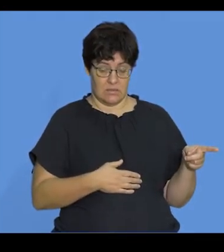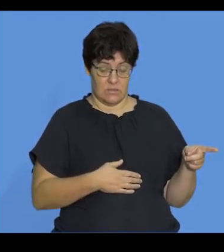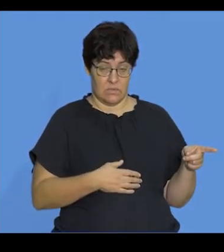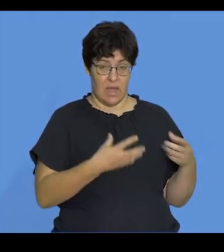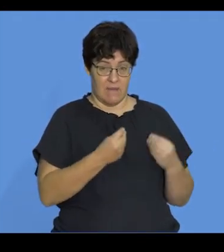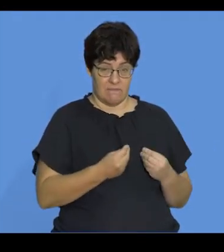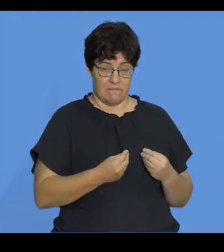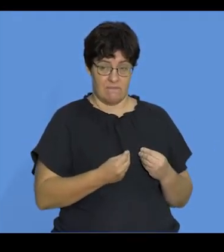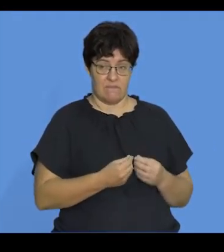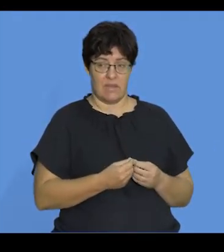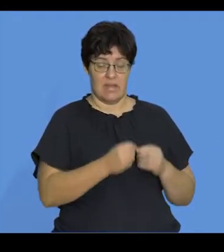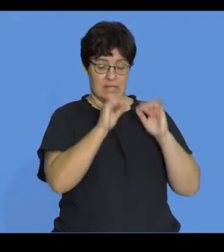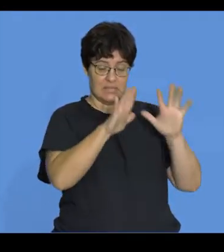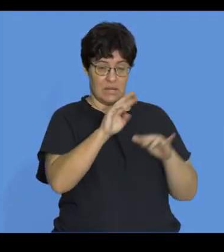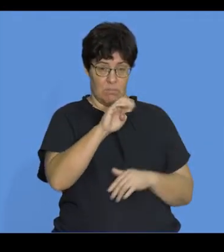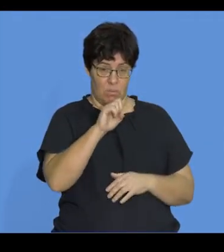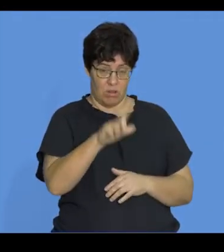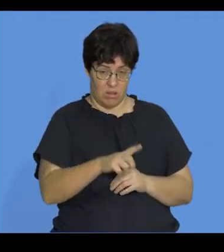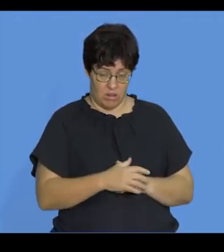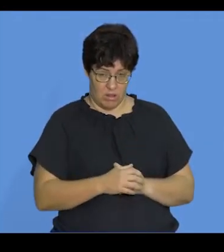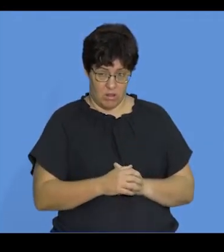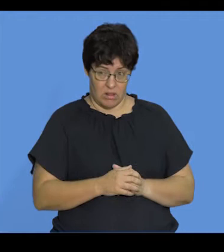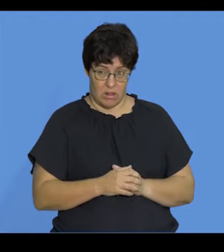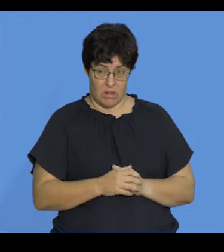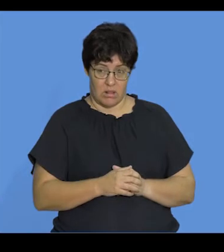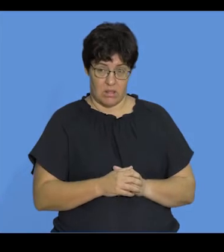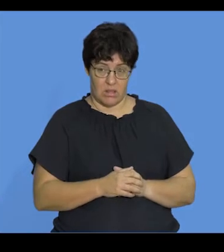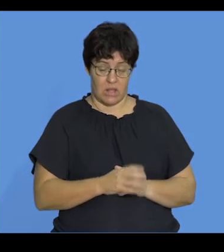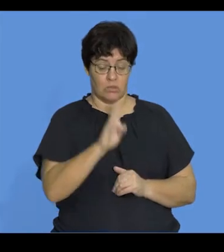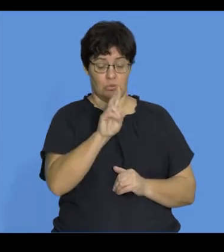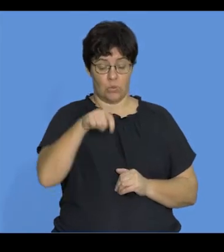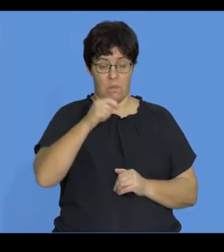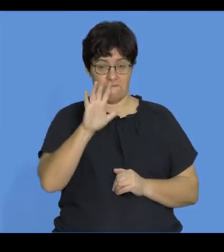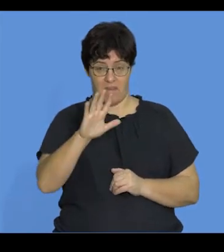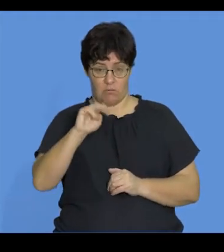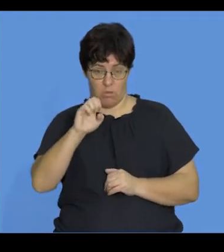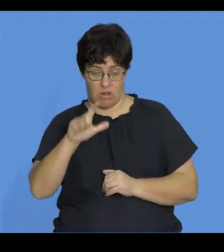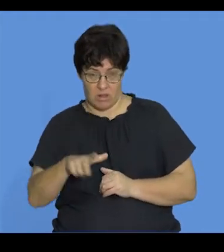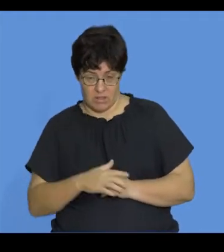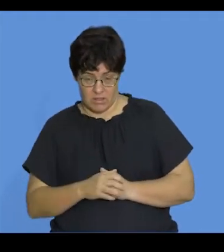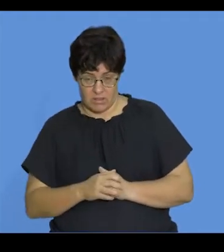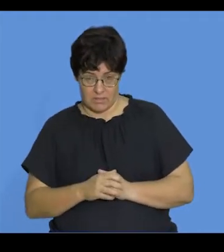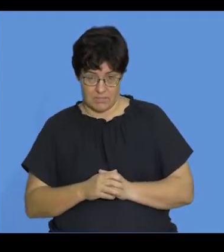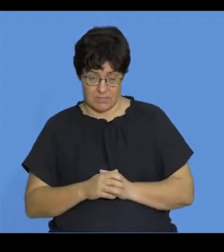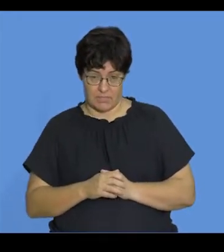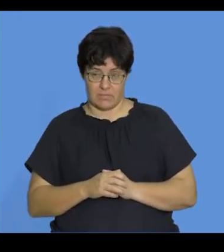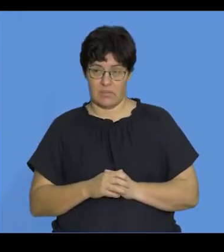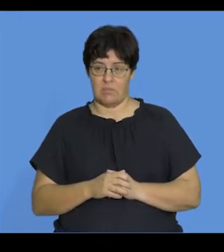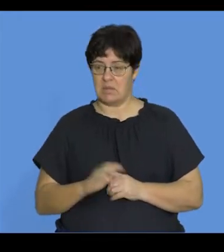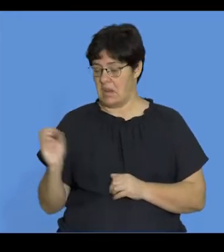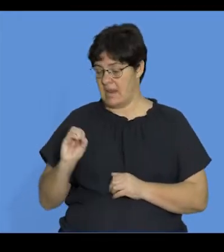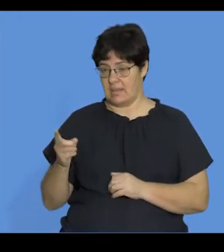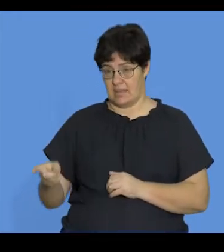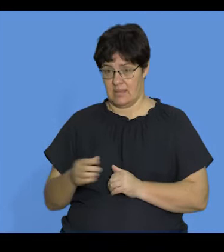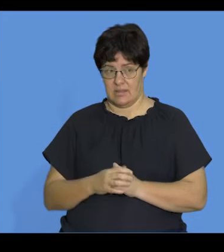what we have, we've got 10 moles, right? And 2.5 moles, right? Okay, and then we had